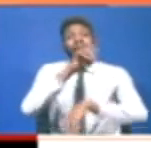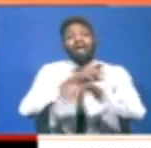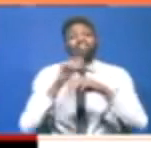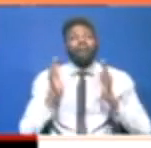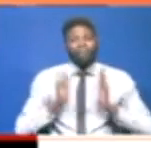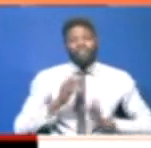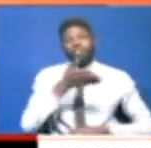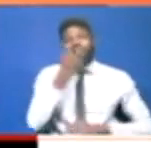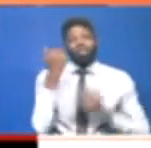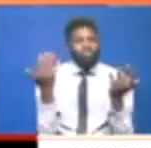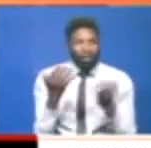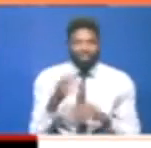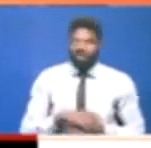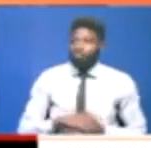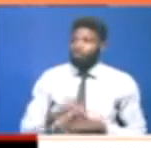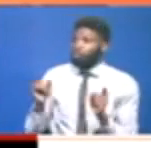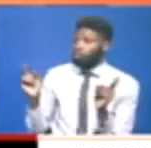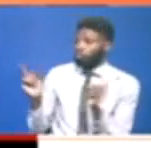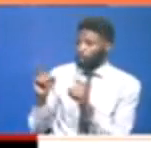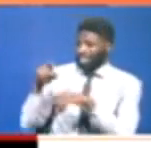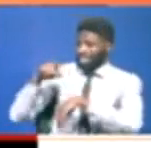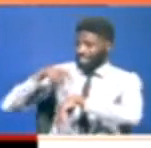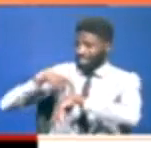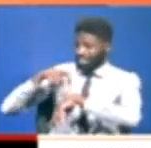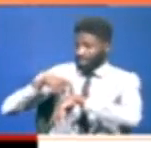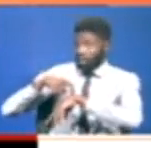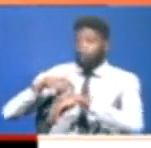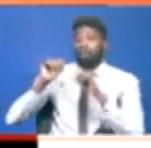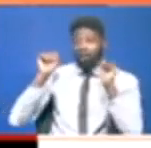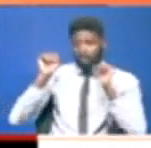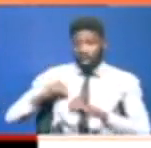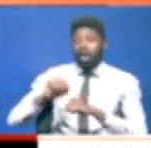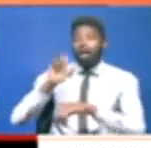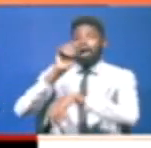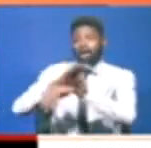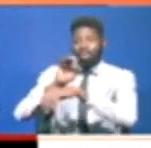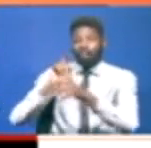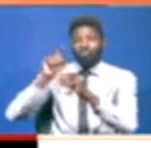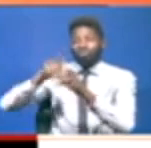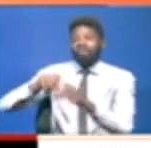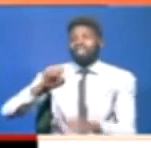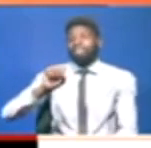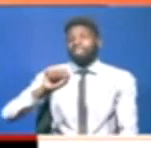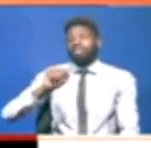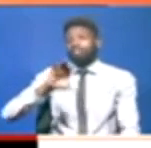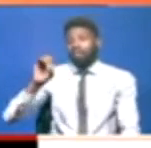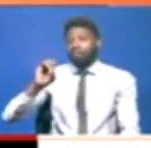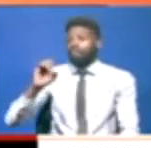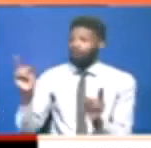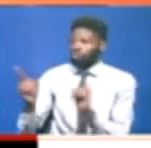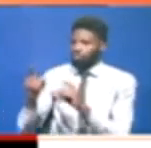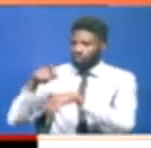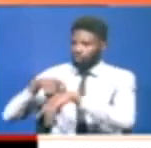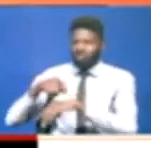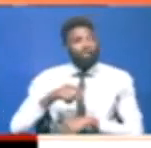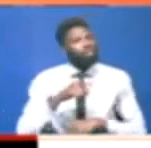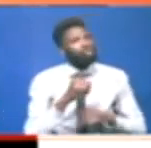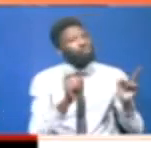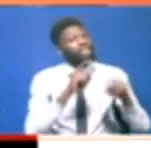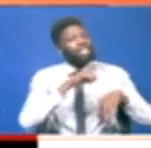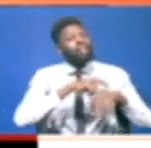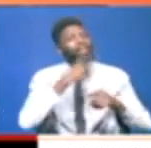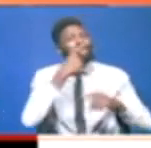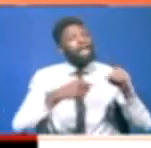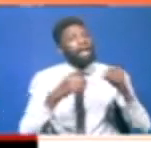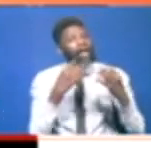In the short term, I'll advise someone in the SACCO. In the SACCO? In the short term. And the short term for you is how many years?